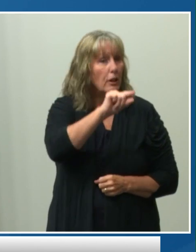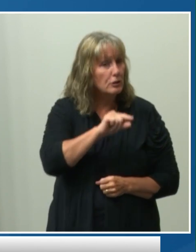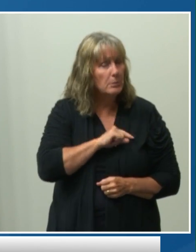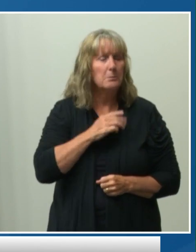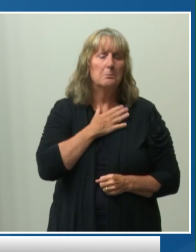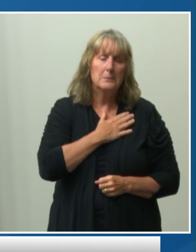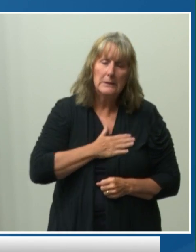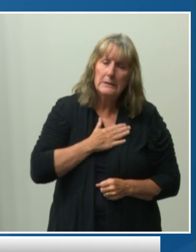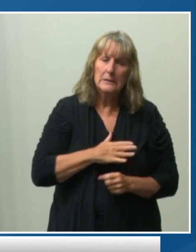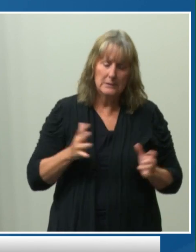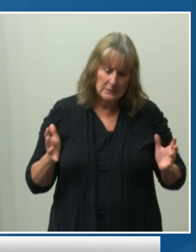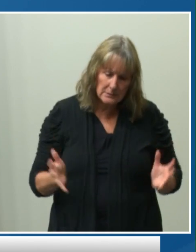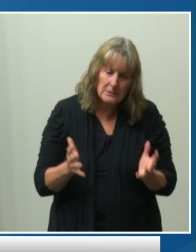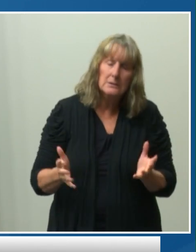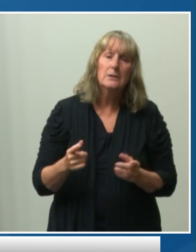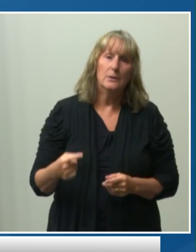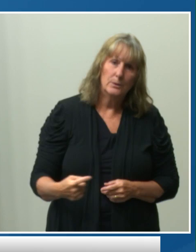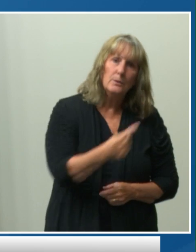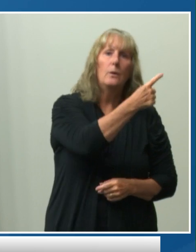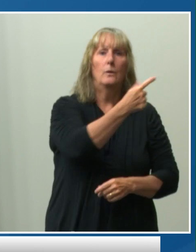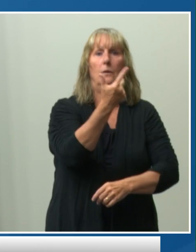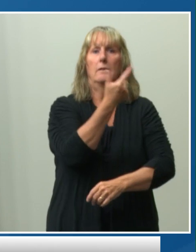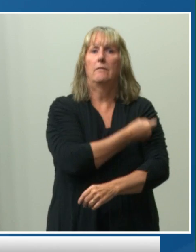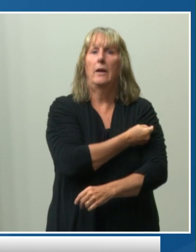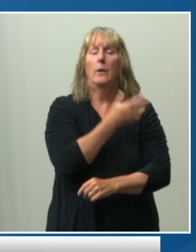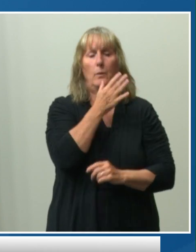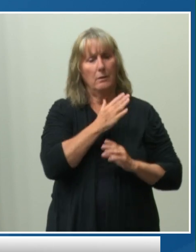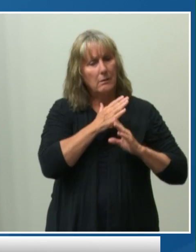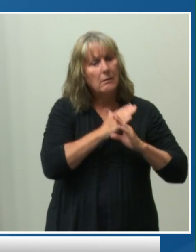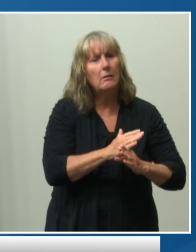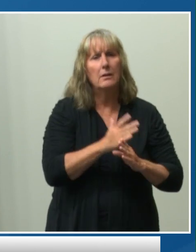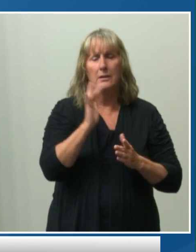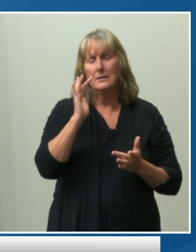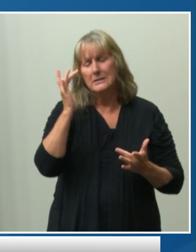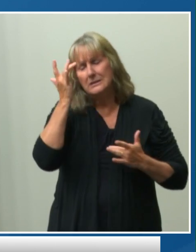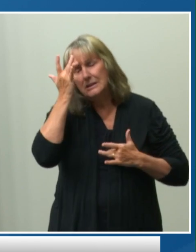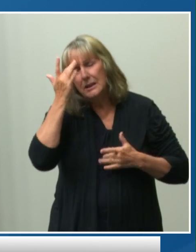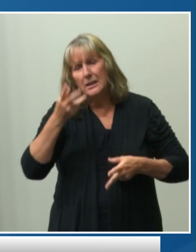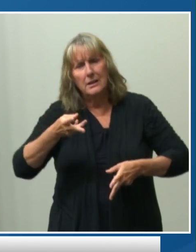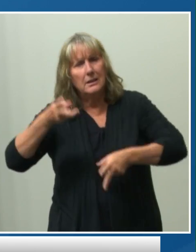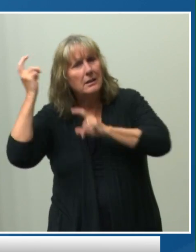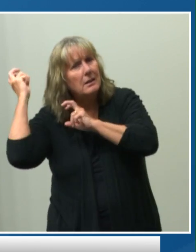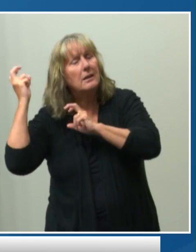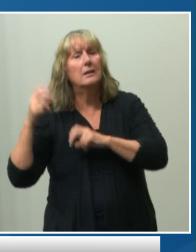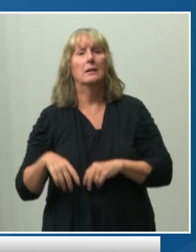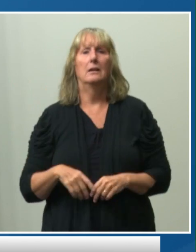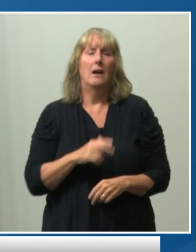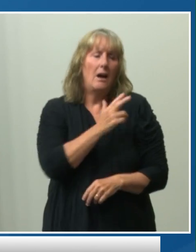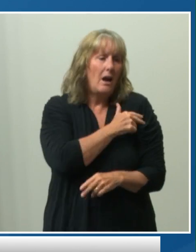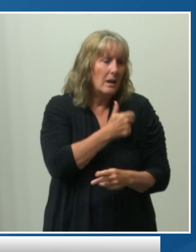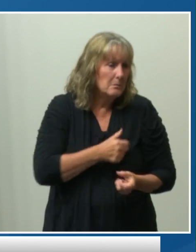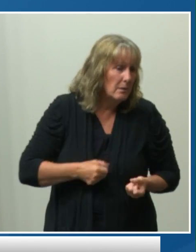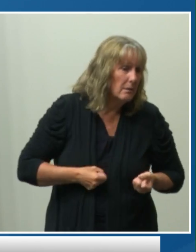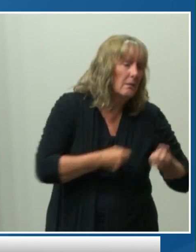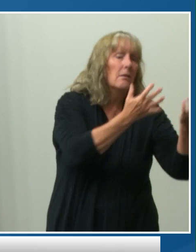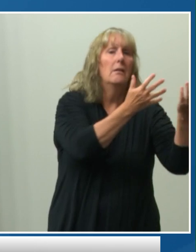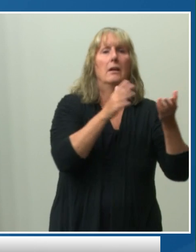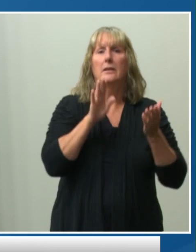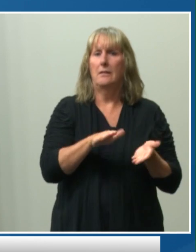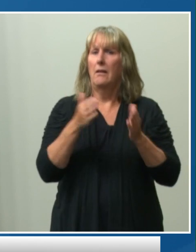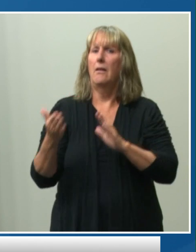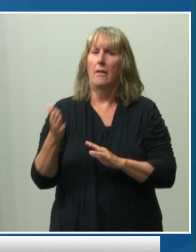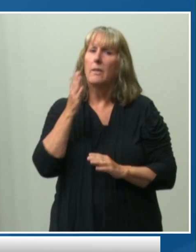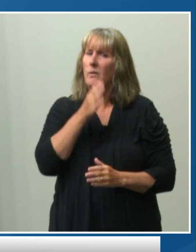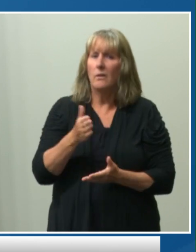vaccinated. Vaccination will help prevent severe illness, hospitalizations, and deaths in our community. More